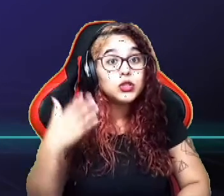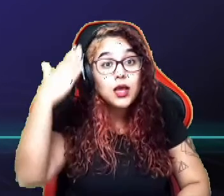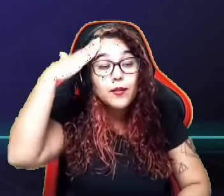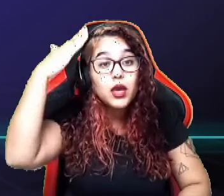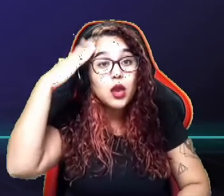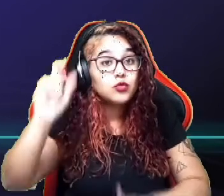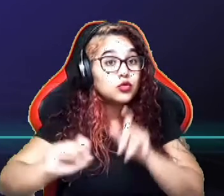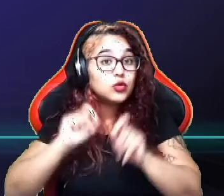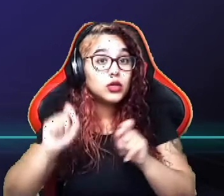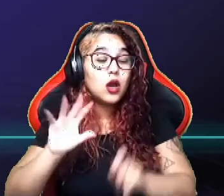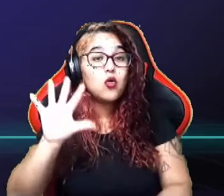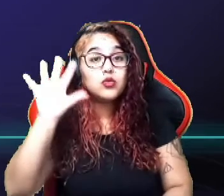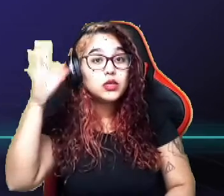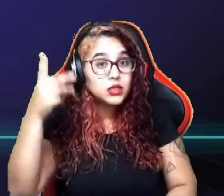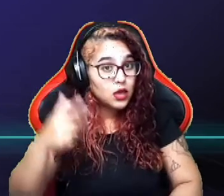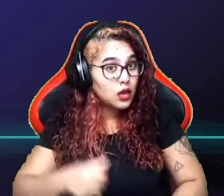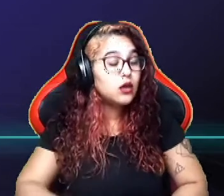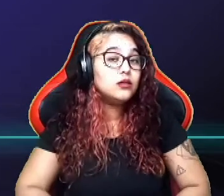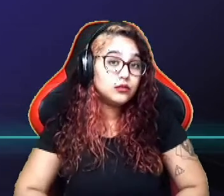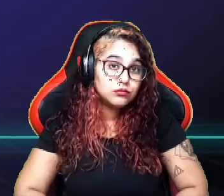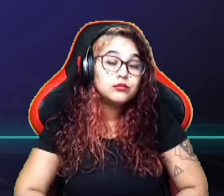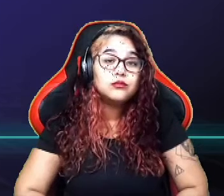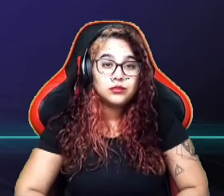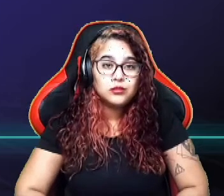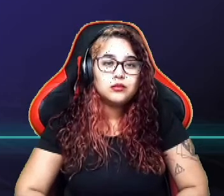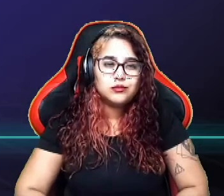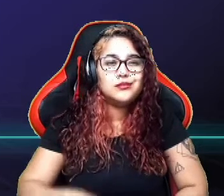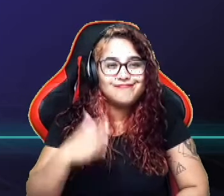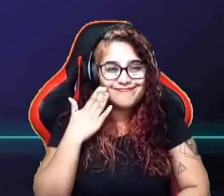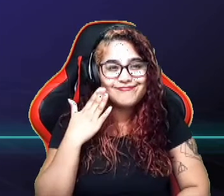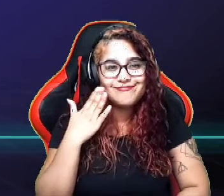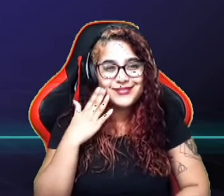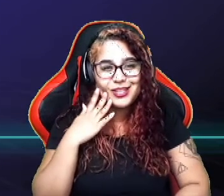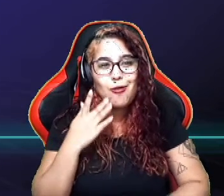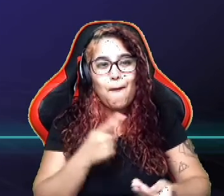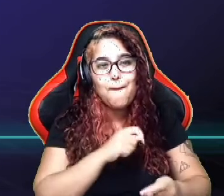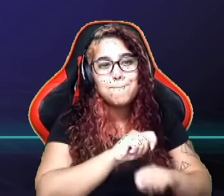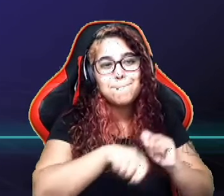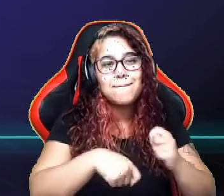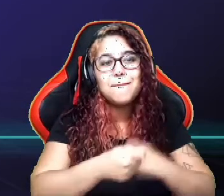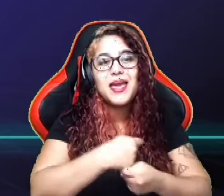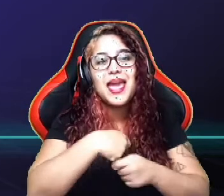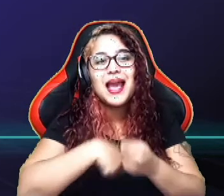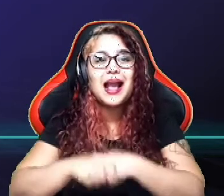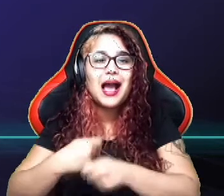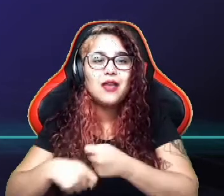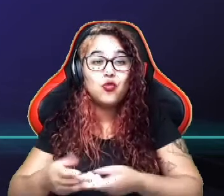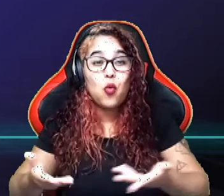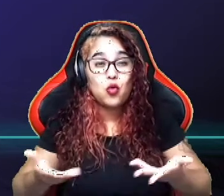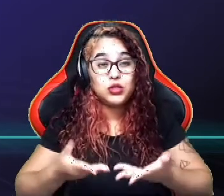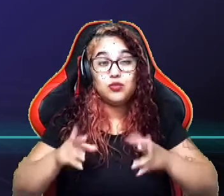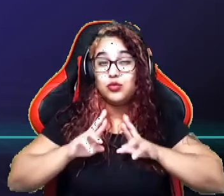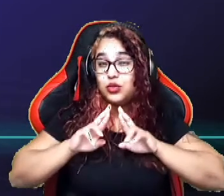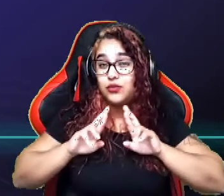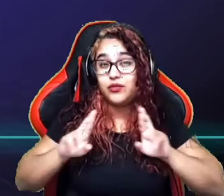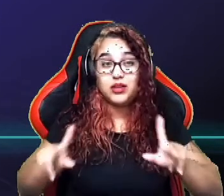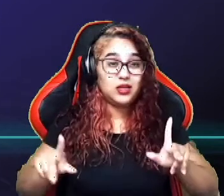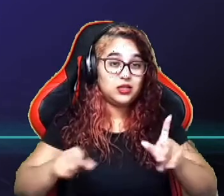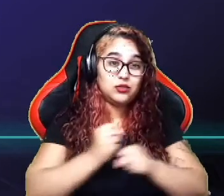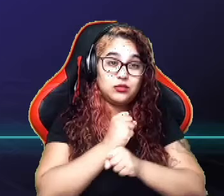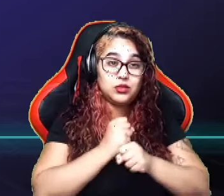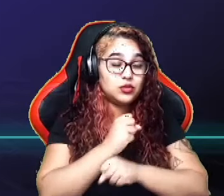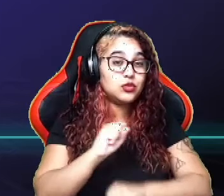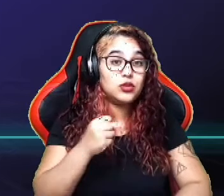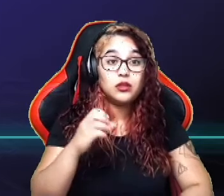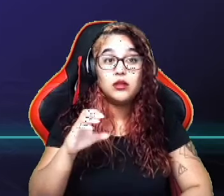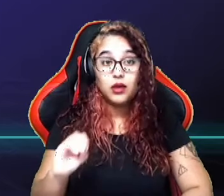what happened, to take lessons away from that, even though the industry is very different today than what